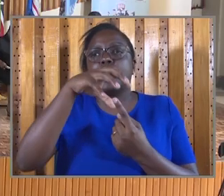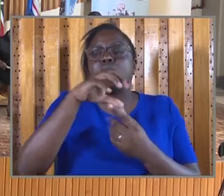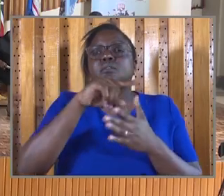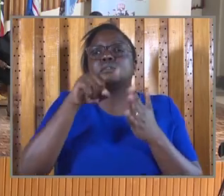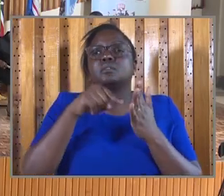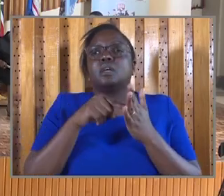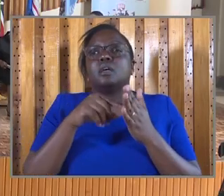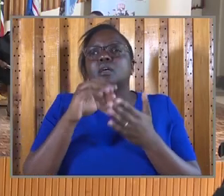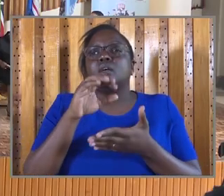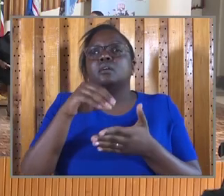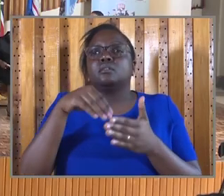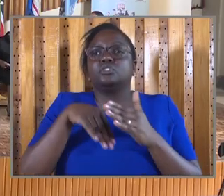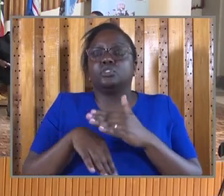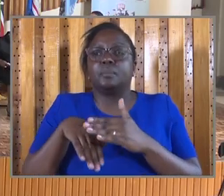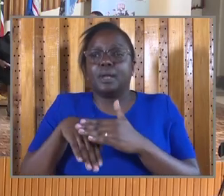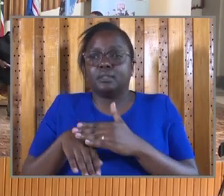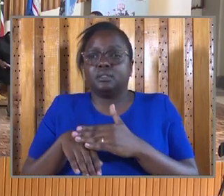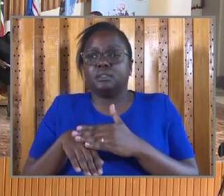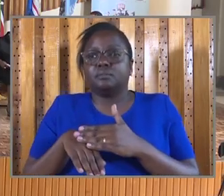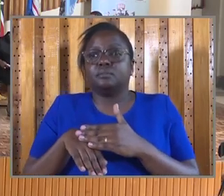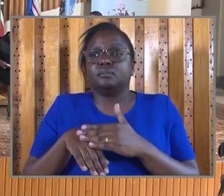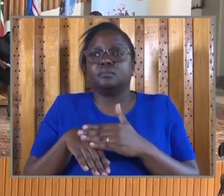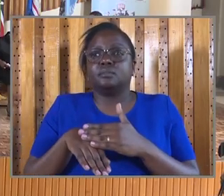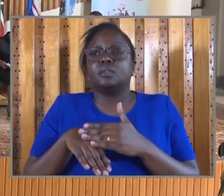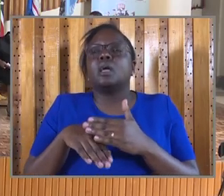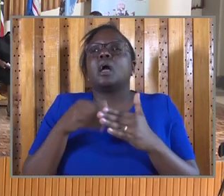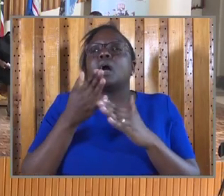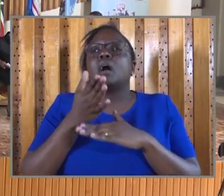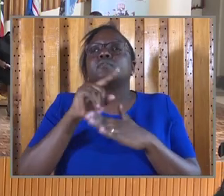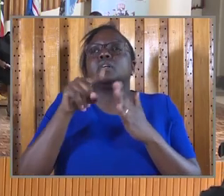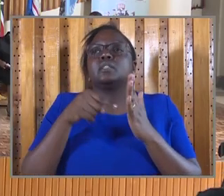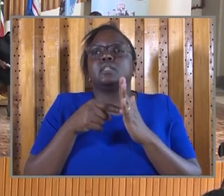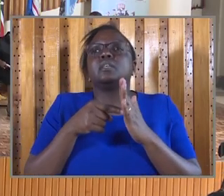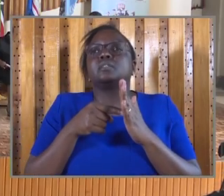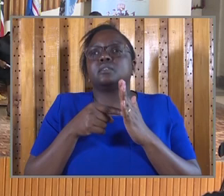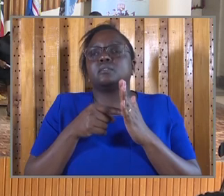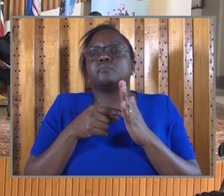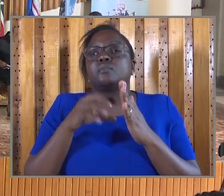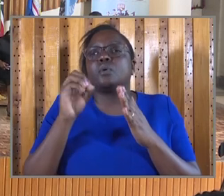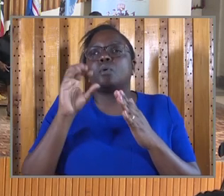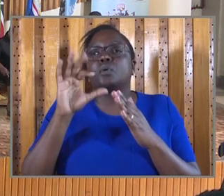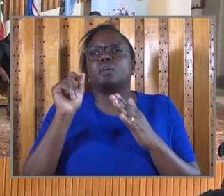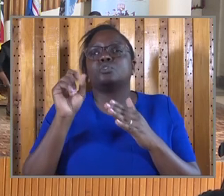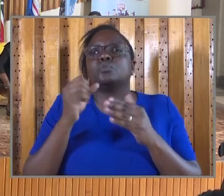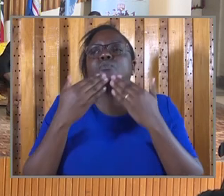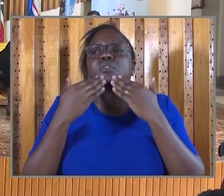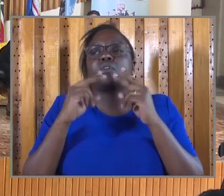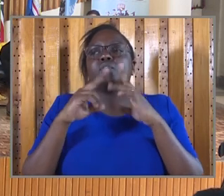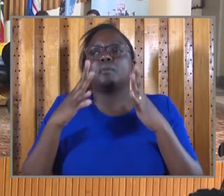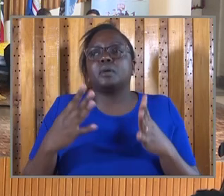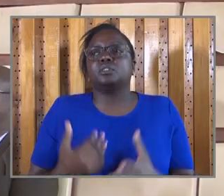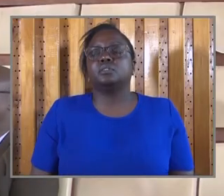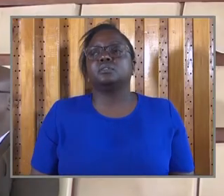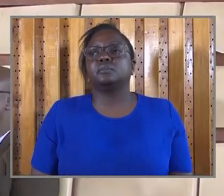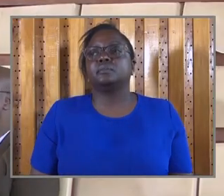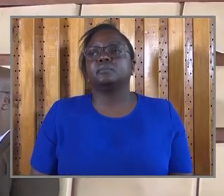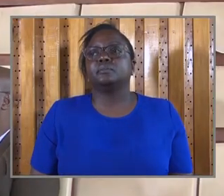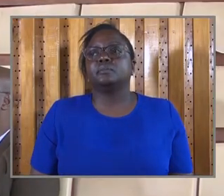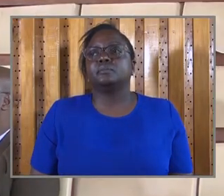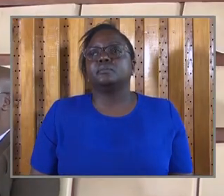tree planting exercise that is going to take place after this particular occasion. Thank you very much.